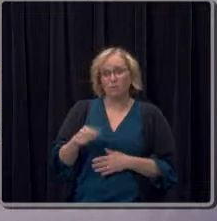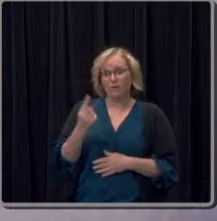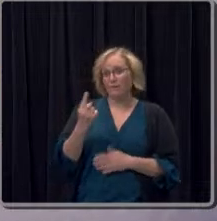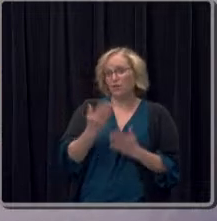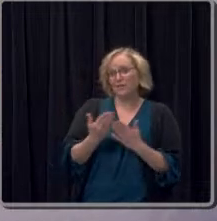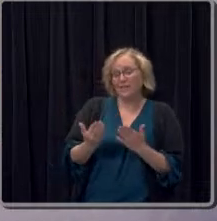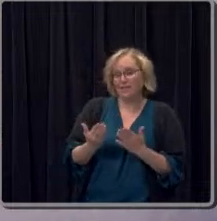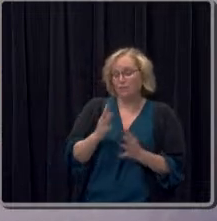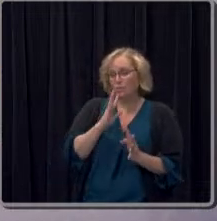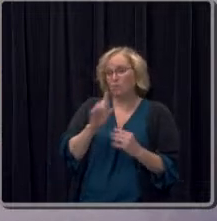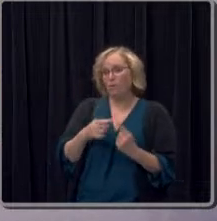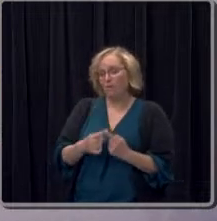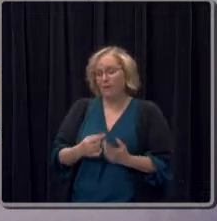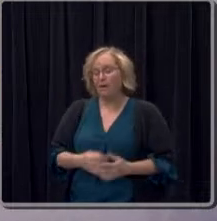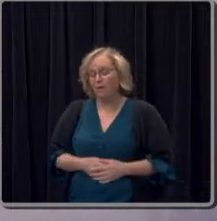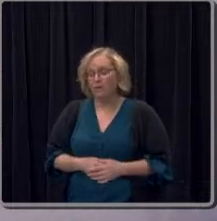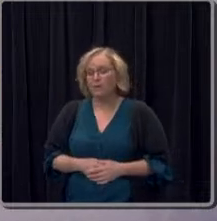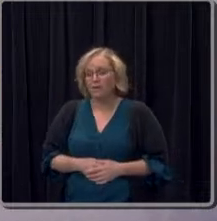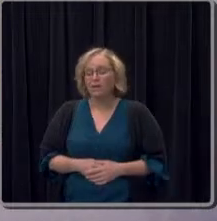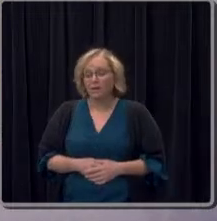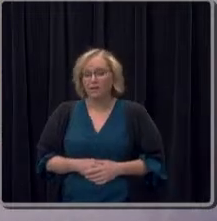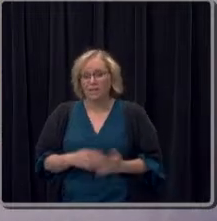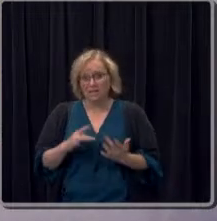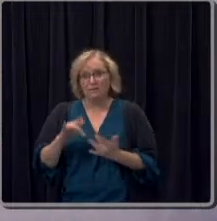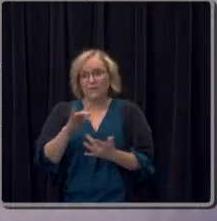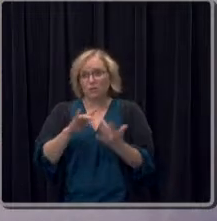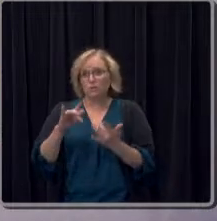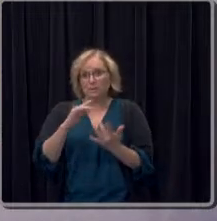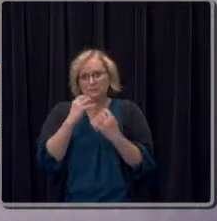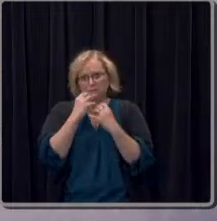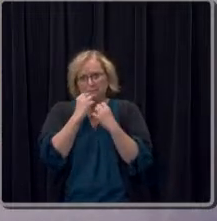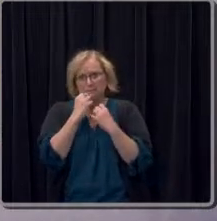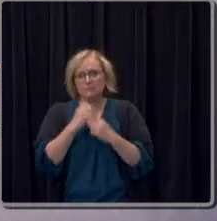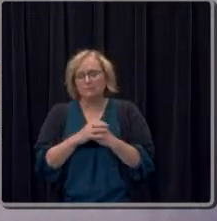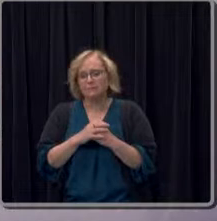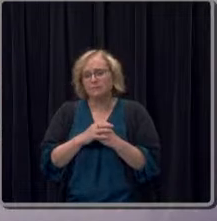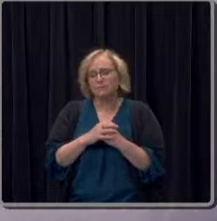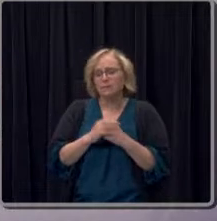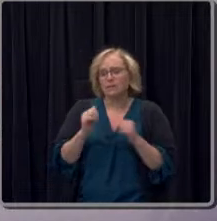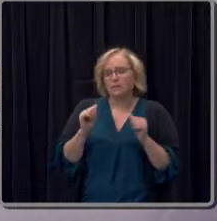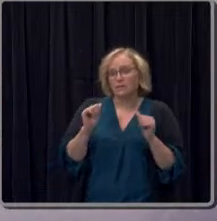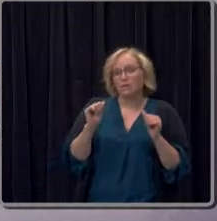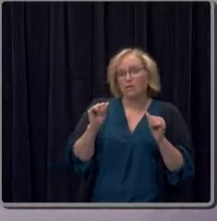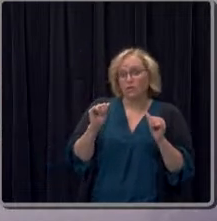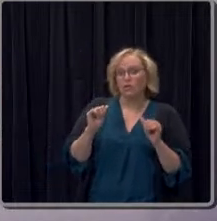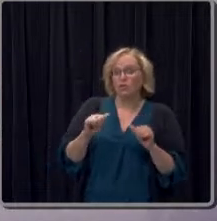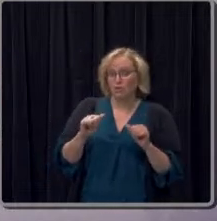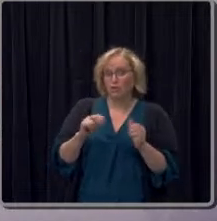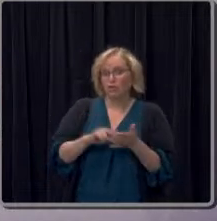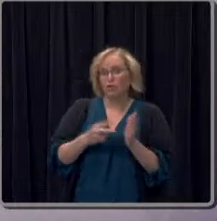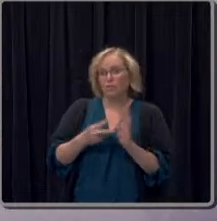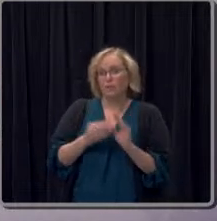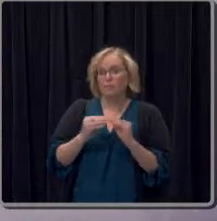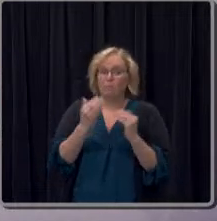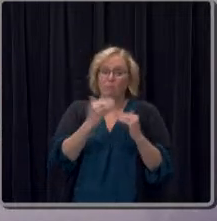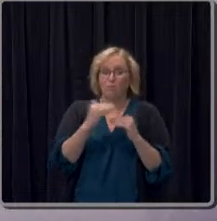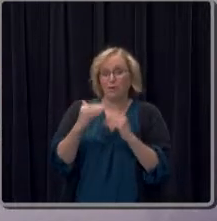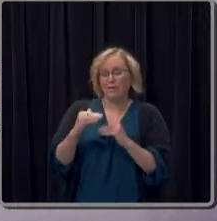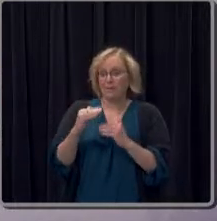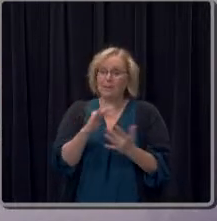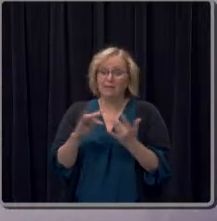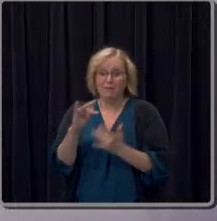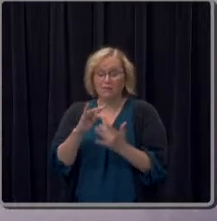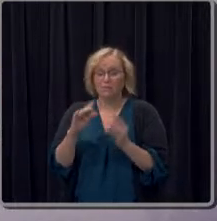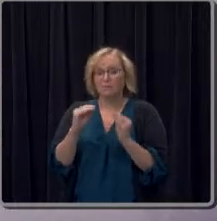is those, and that could end up being a limited amount, more blackout days,